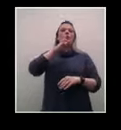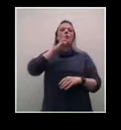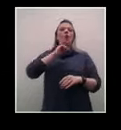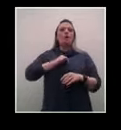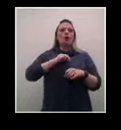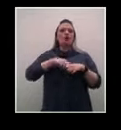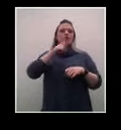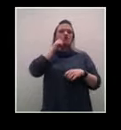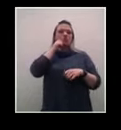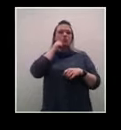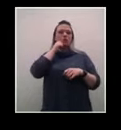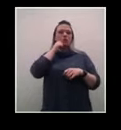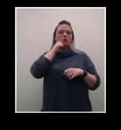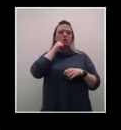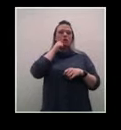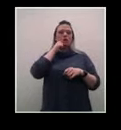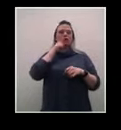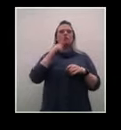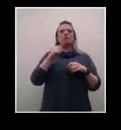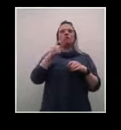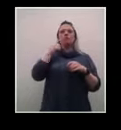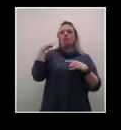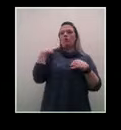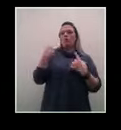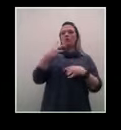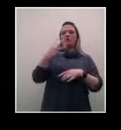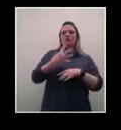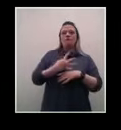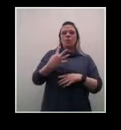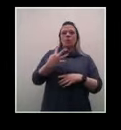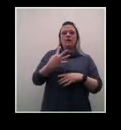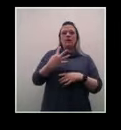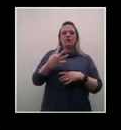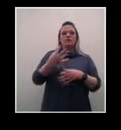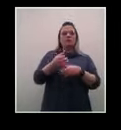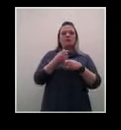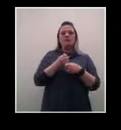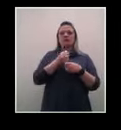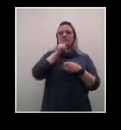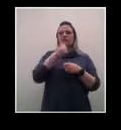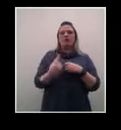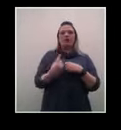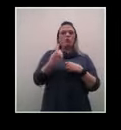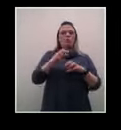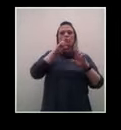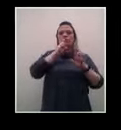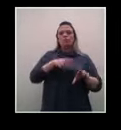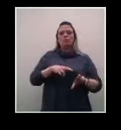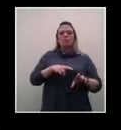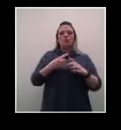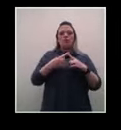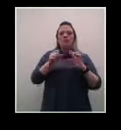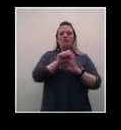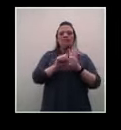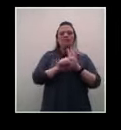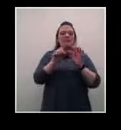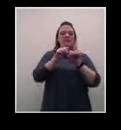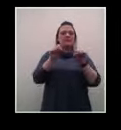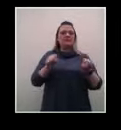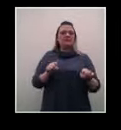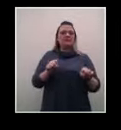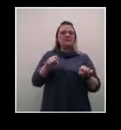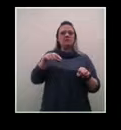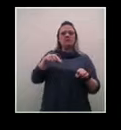in Cheektowaga. However, for the last 4 days, we have not received a single report through the state system for